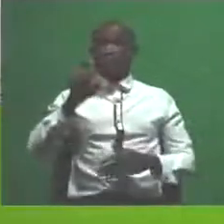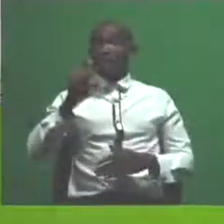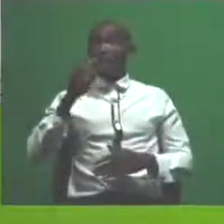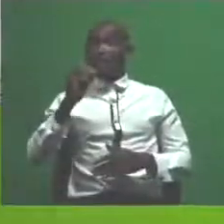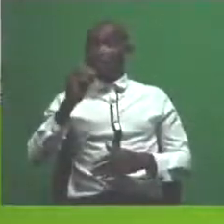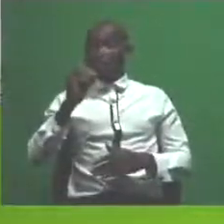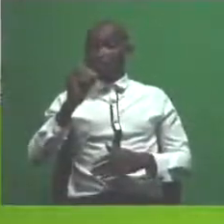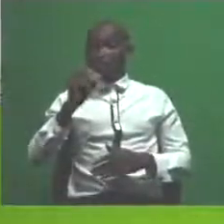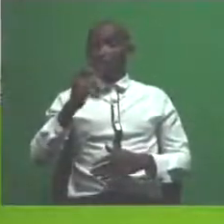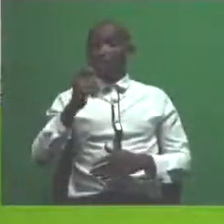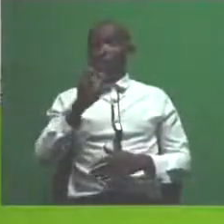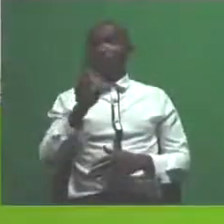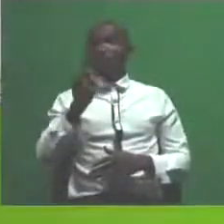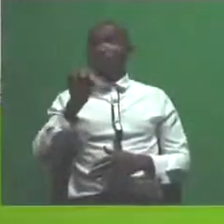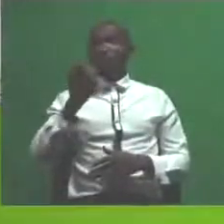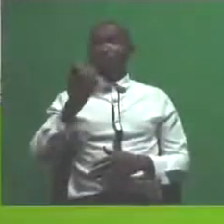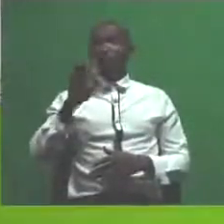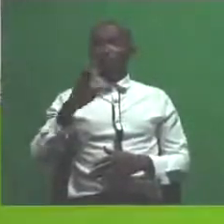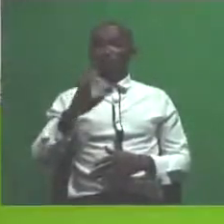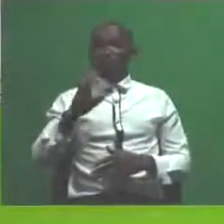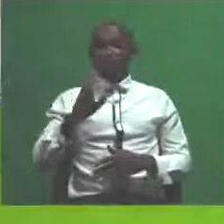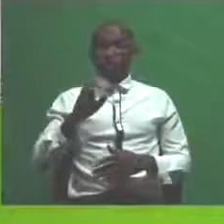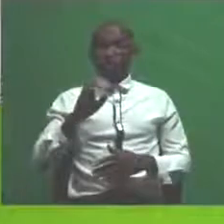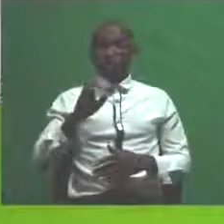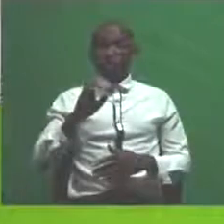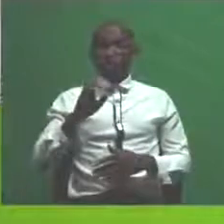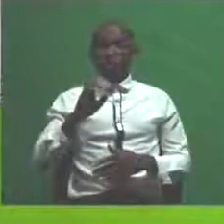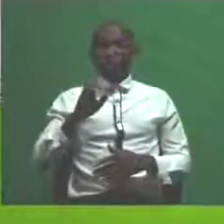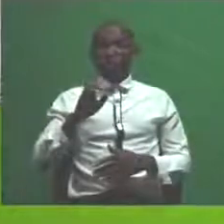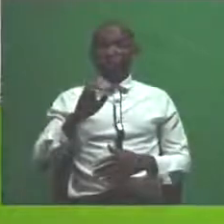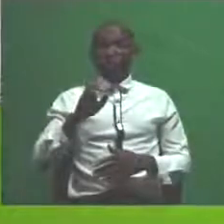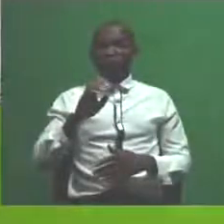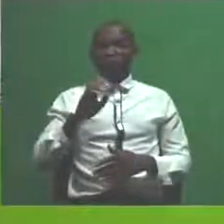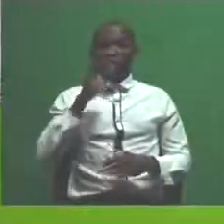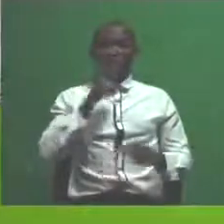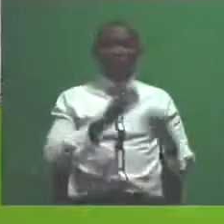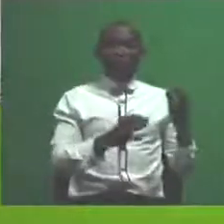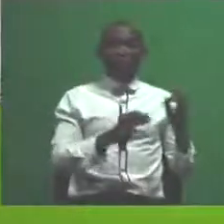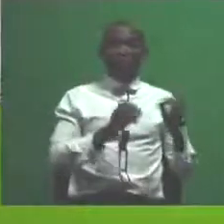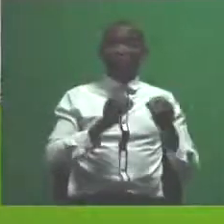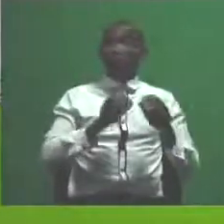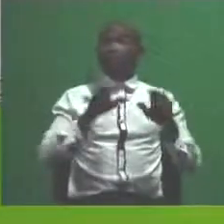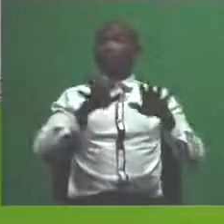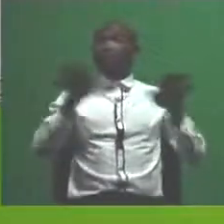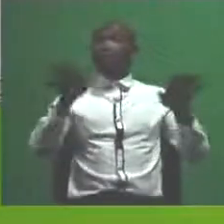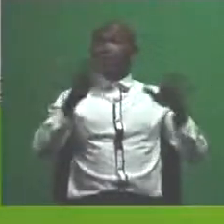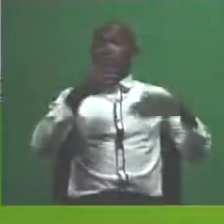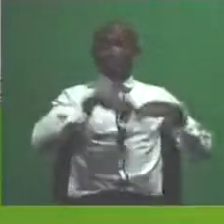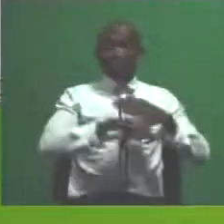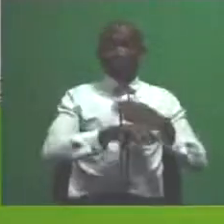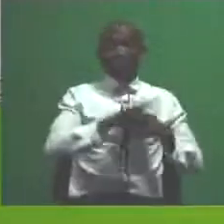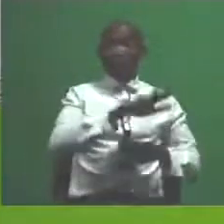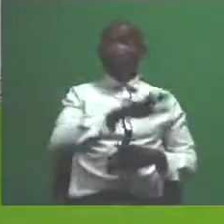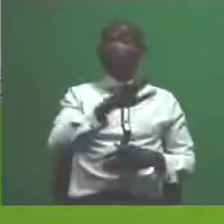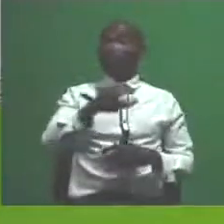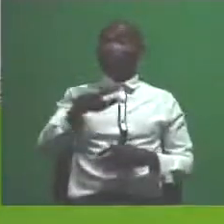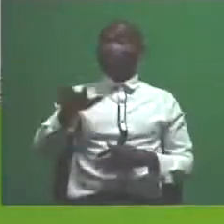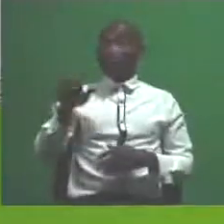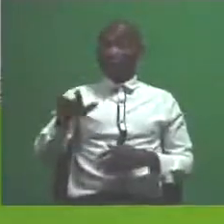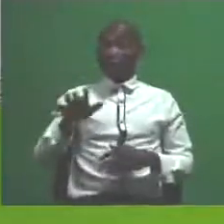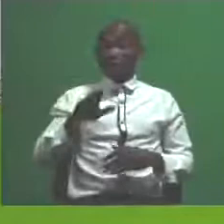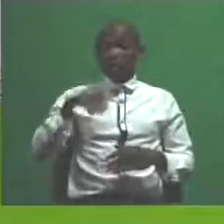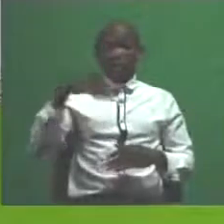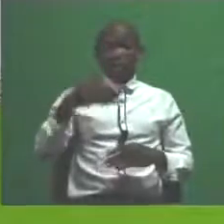reaction, the heat is released to the surrounding. That's why the surrounding becomes